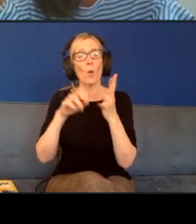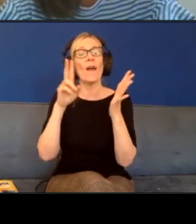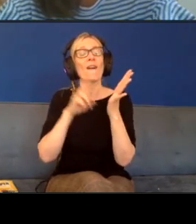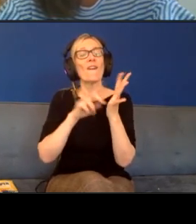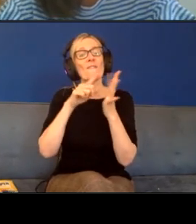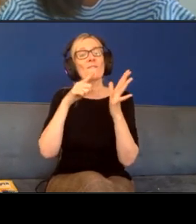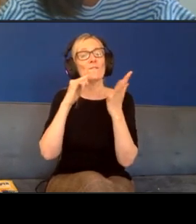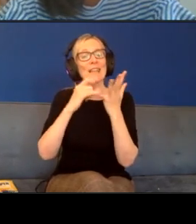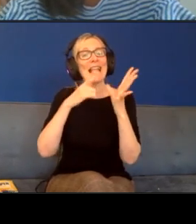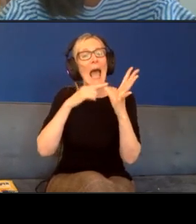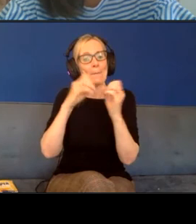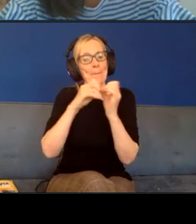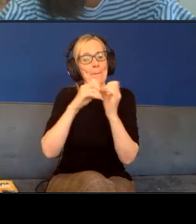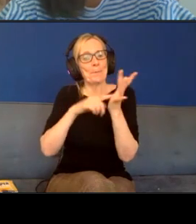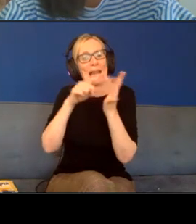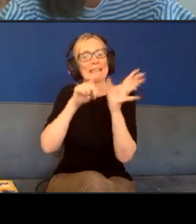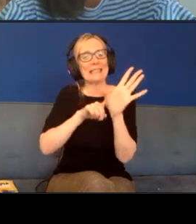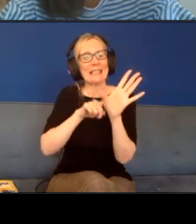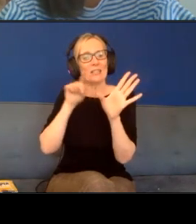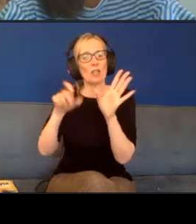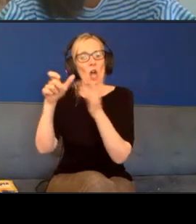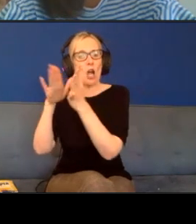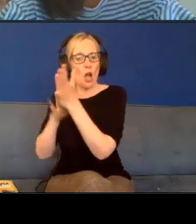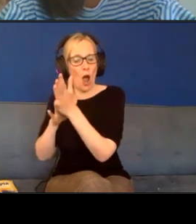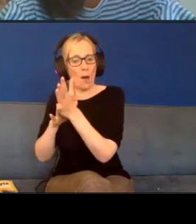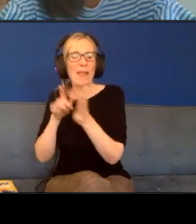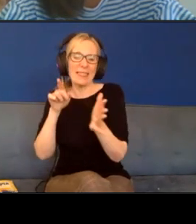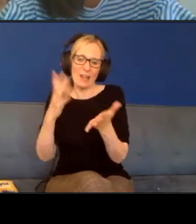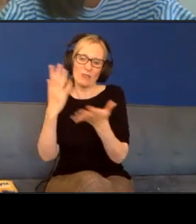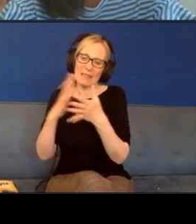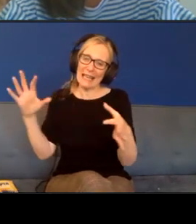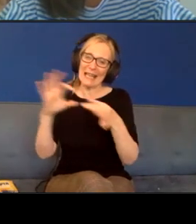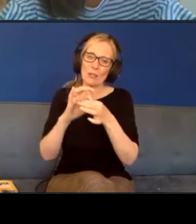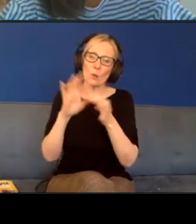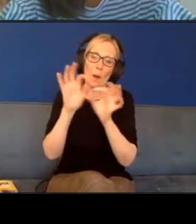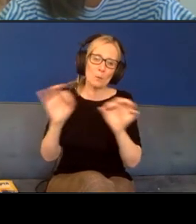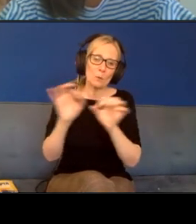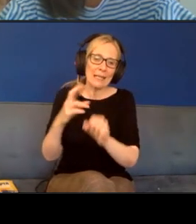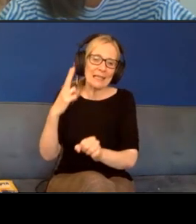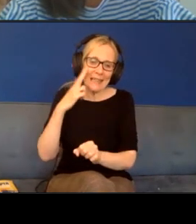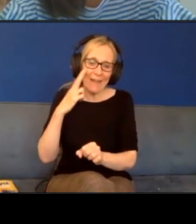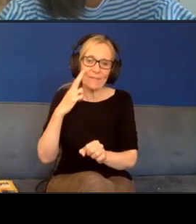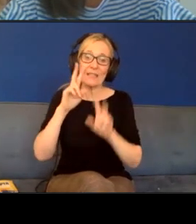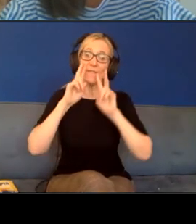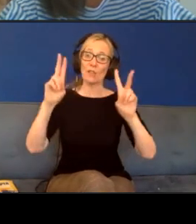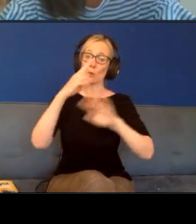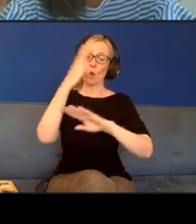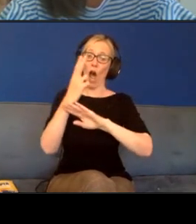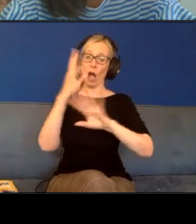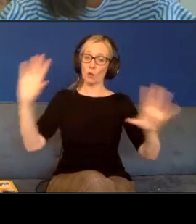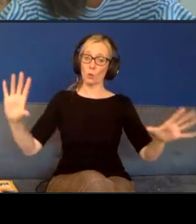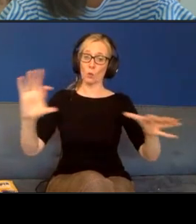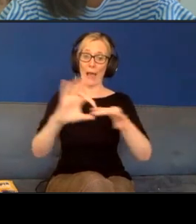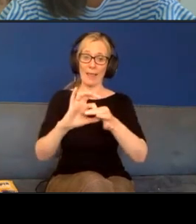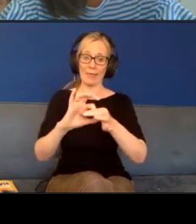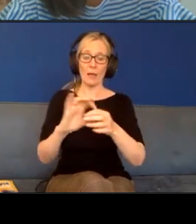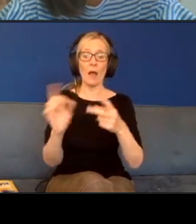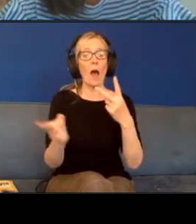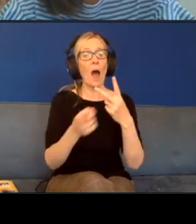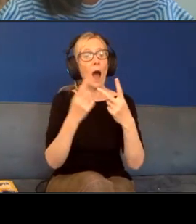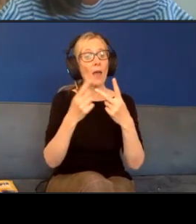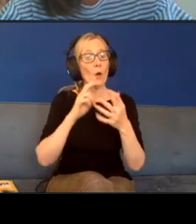www.audiovisibility.com, and it's about music deafness and visual art coming together. There are other organisations